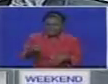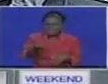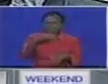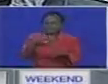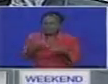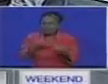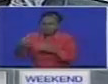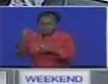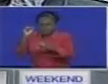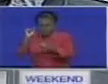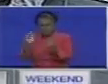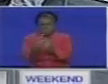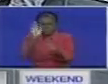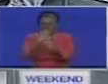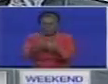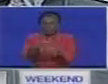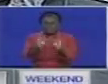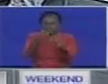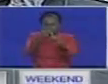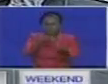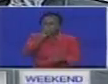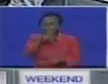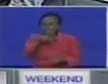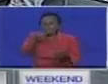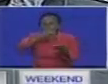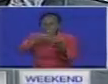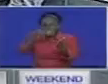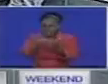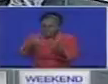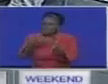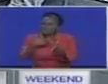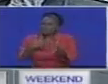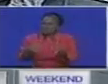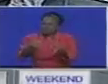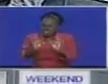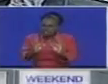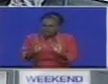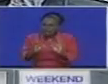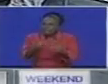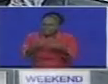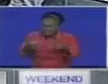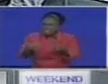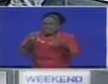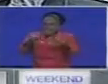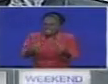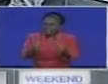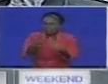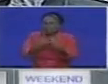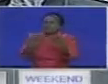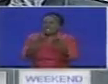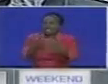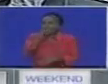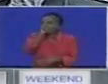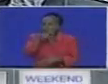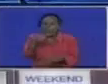most of the officials of KANU to TNA. So TNA could be having officials who are inherited, because I can't remember any single day mm-hmm. that I